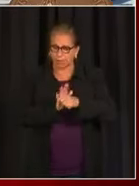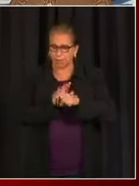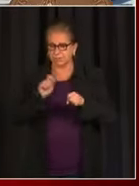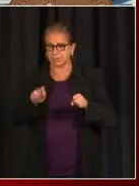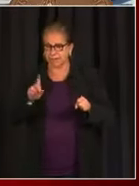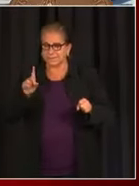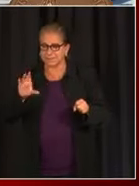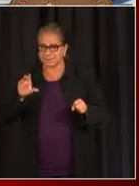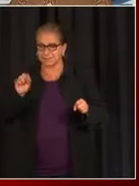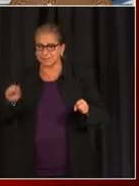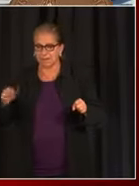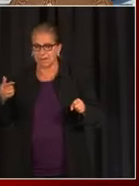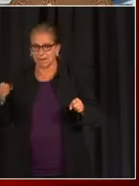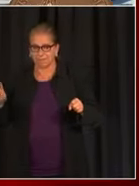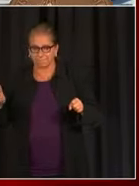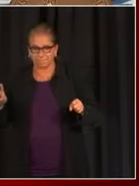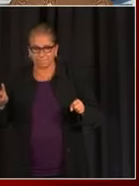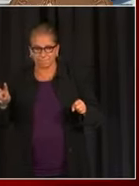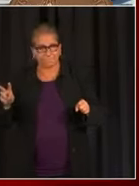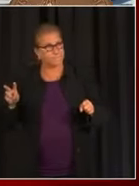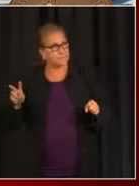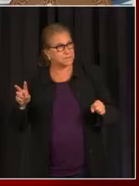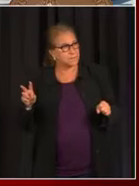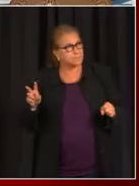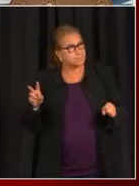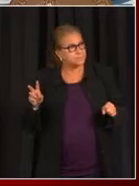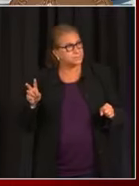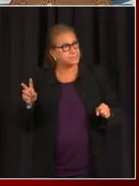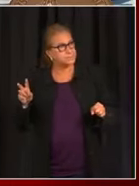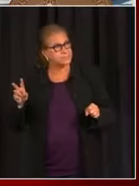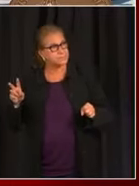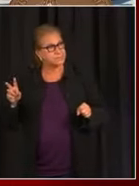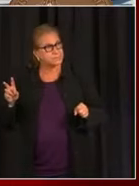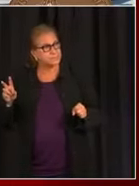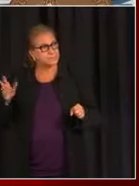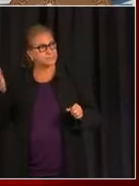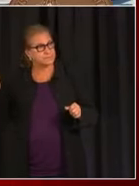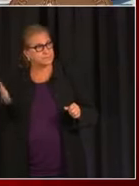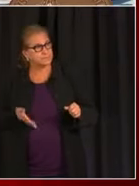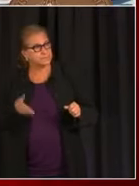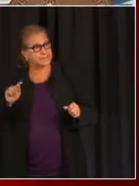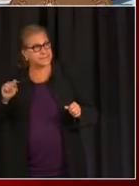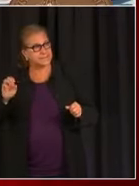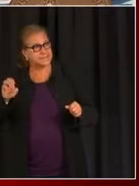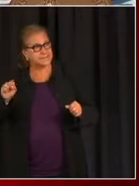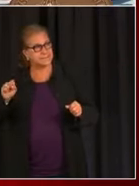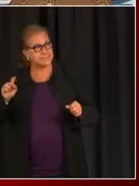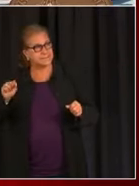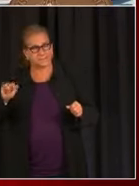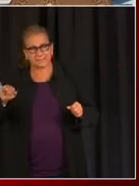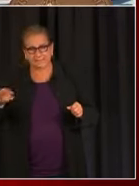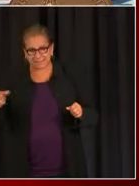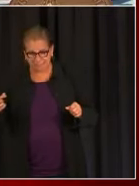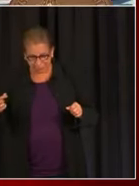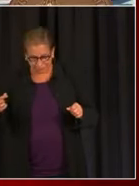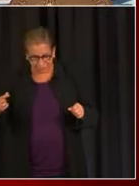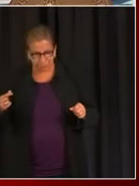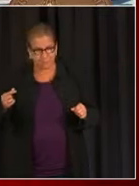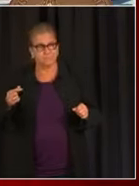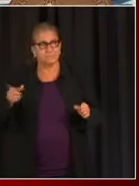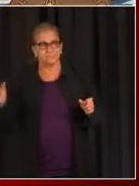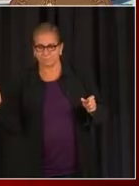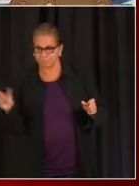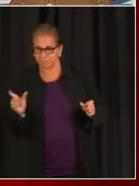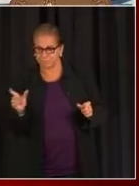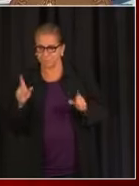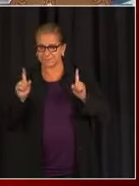coronavirus.dc.gov/testing, you can see where the free sites are each day if you want to go in person.